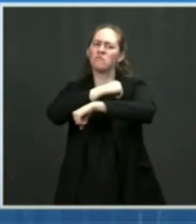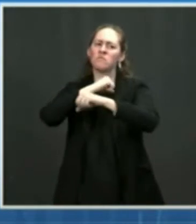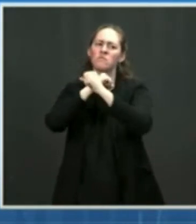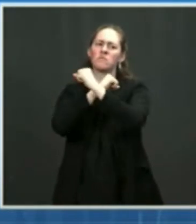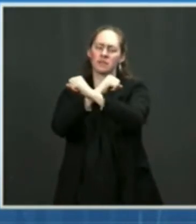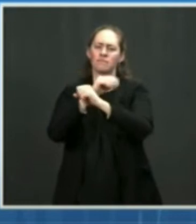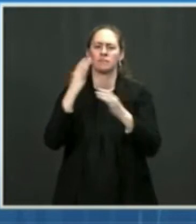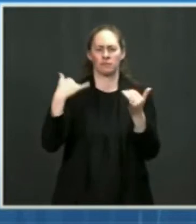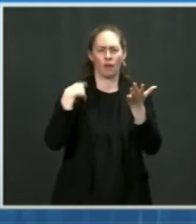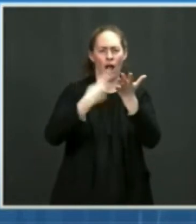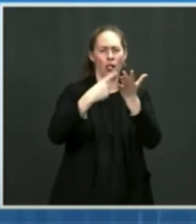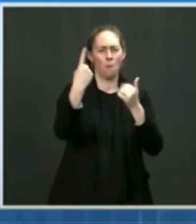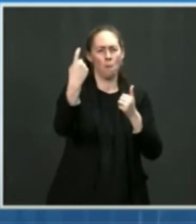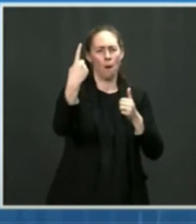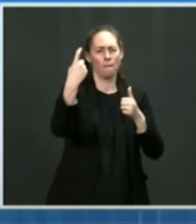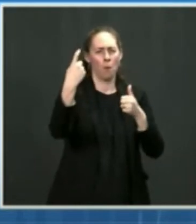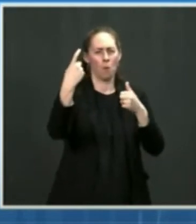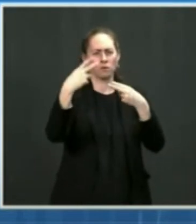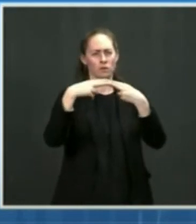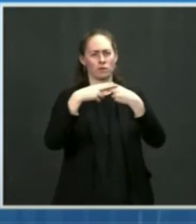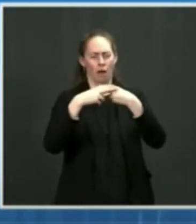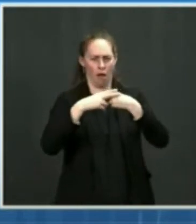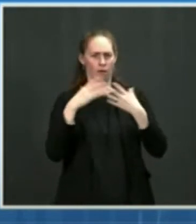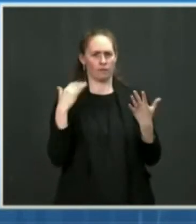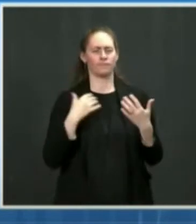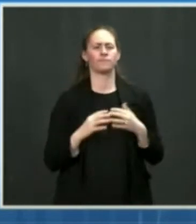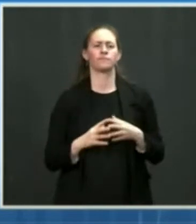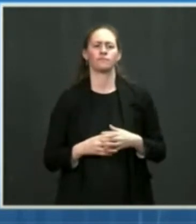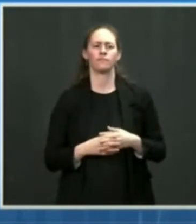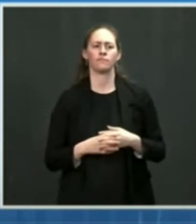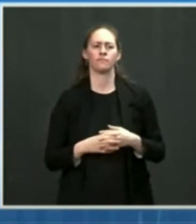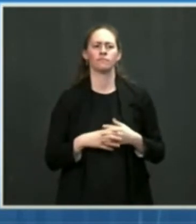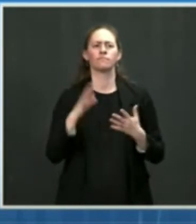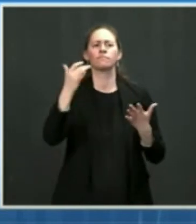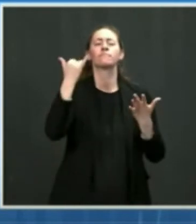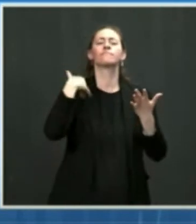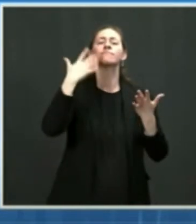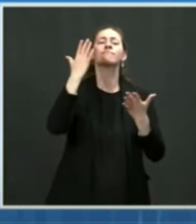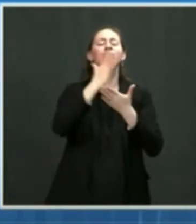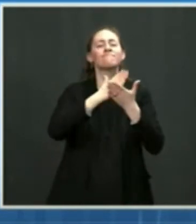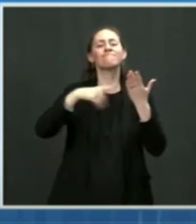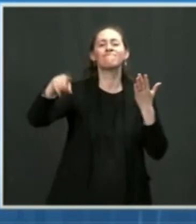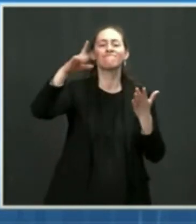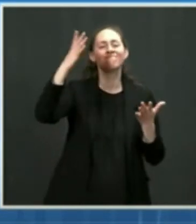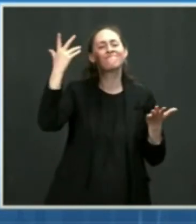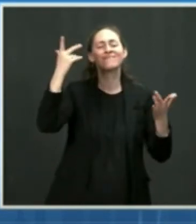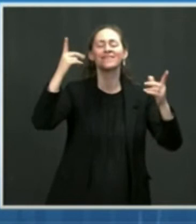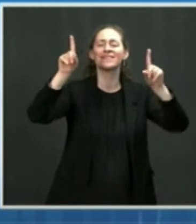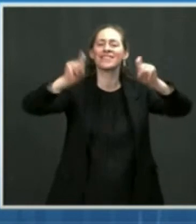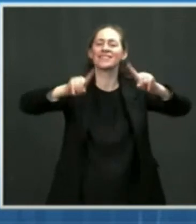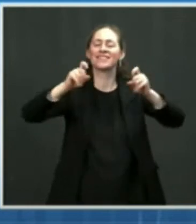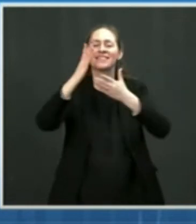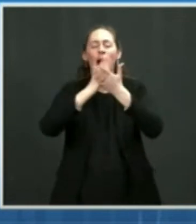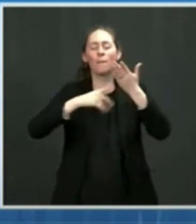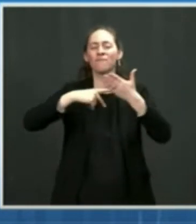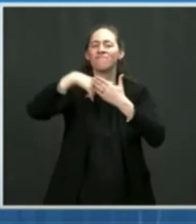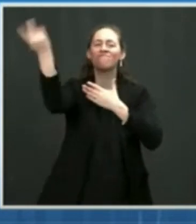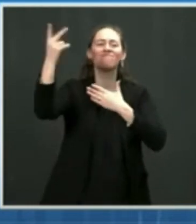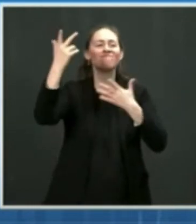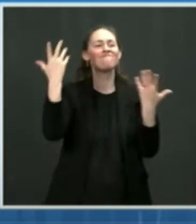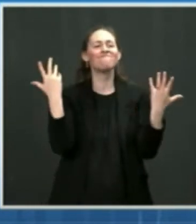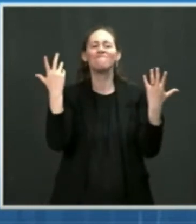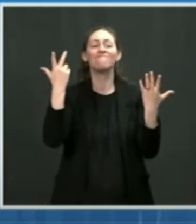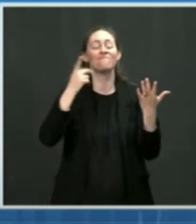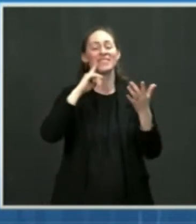I alluded to just a moment ago, one of the wild cards in vaccine failures are variants. And depending upon the